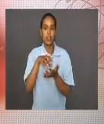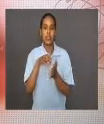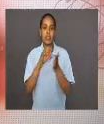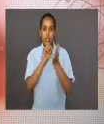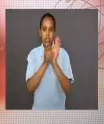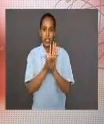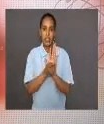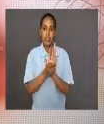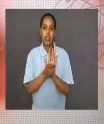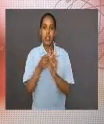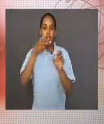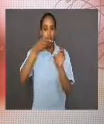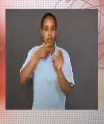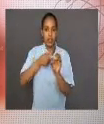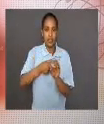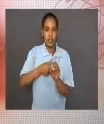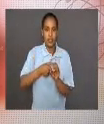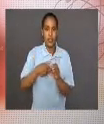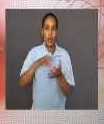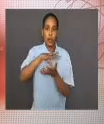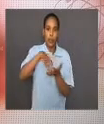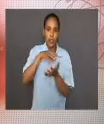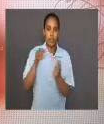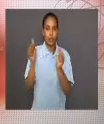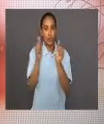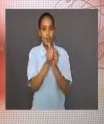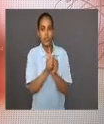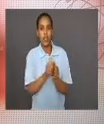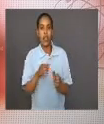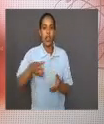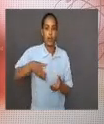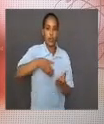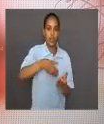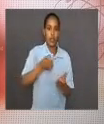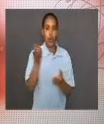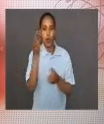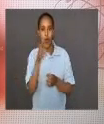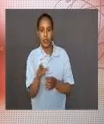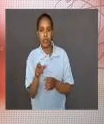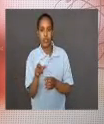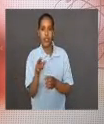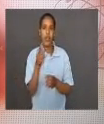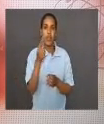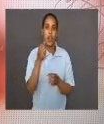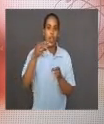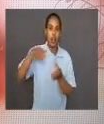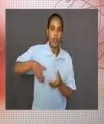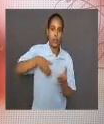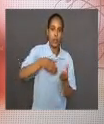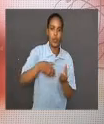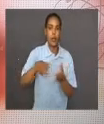such as a gas mixed with a liquid, or a